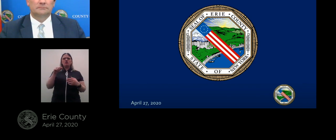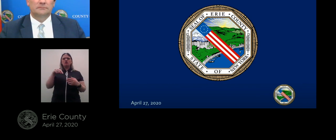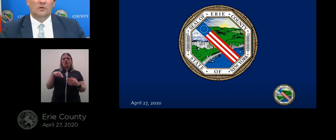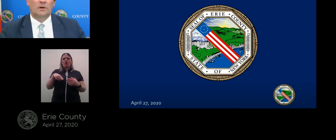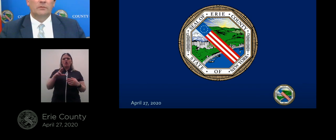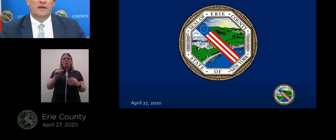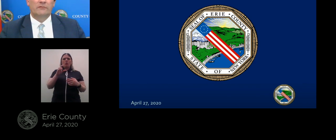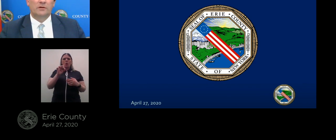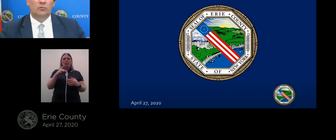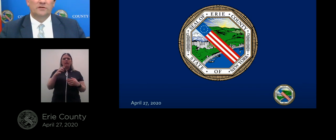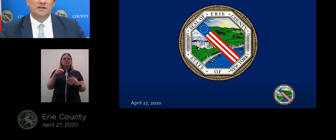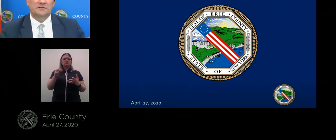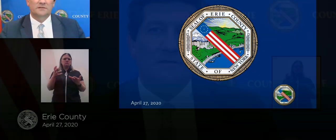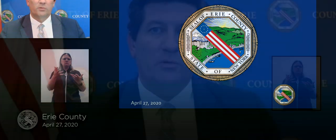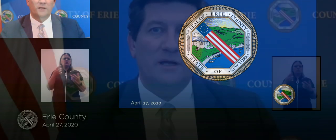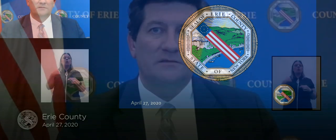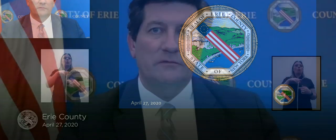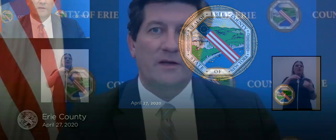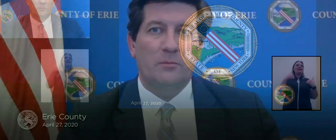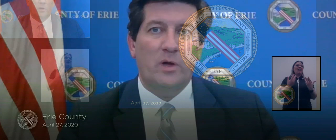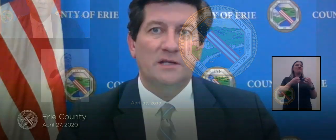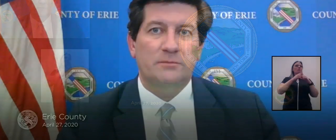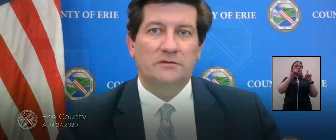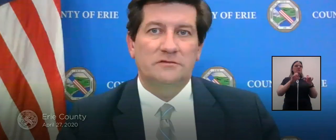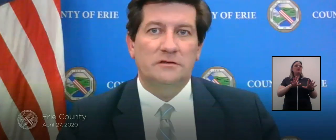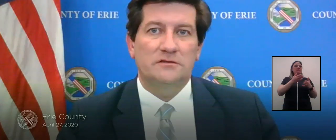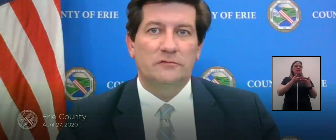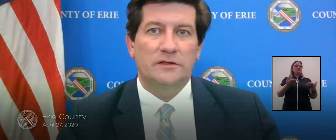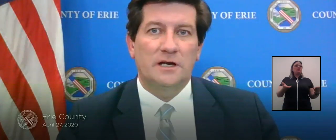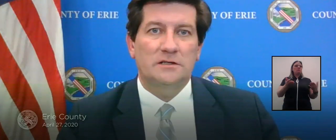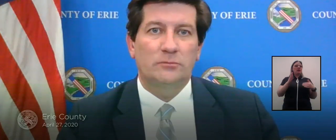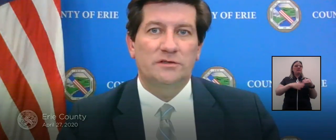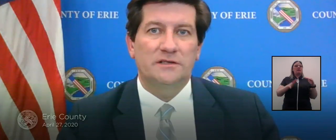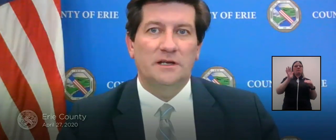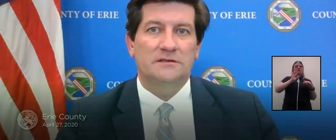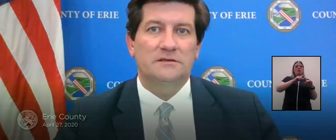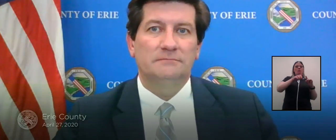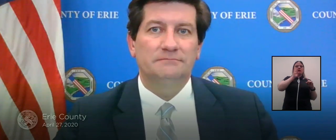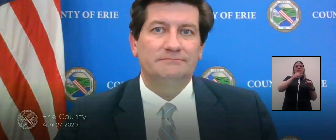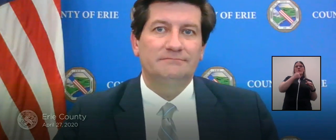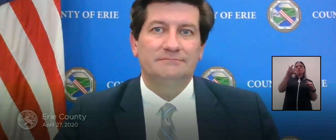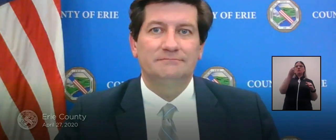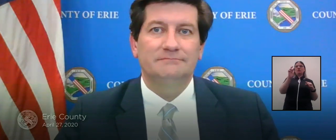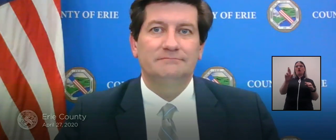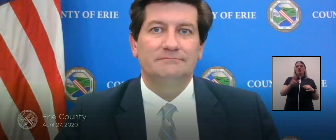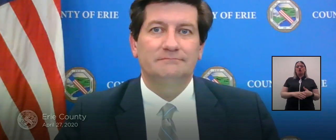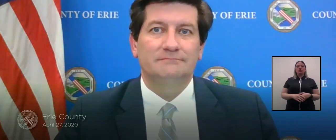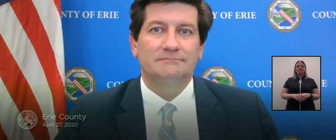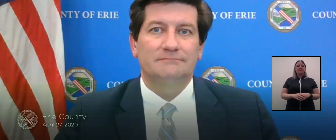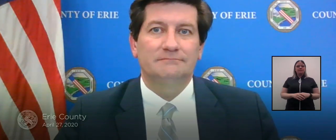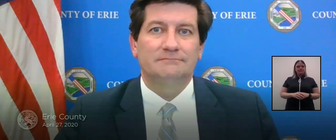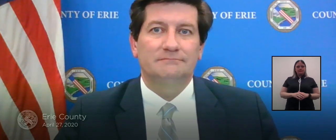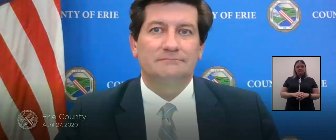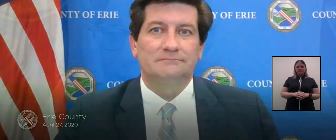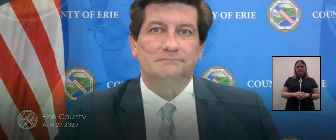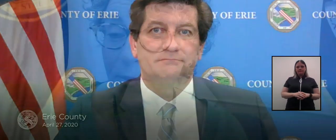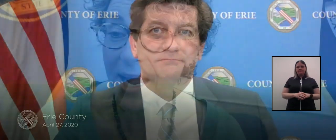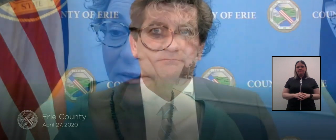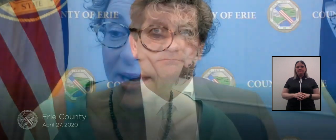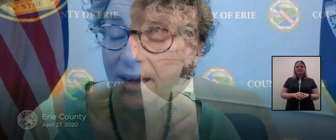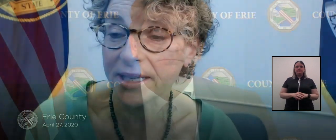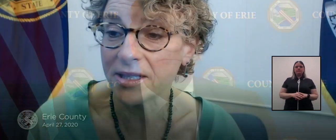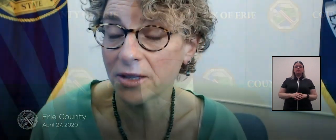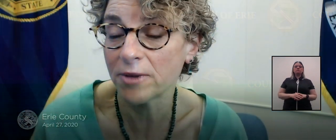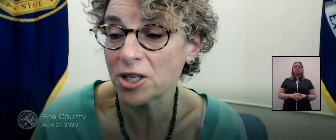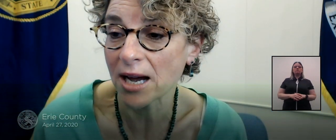etc.? Well, we have more testing supplies than we've had in the past, but I'll turn this over to Dr. Burstein to answer. Thank you. So